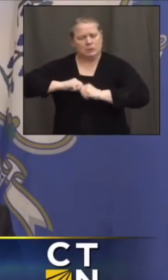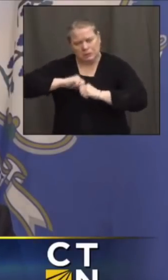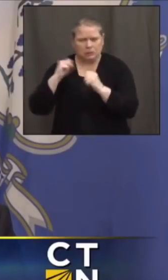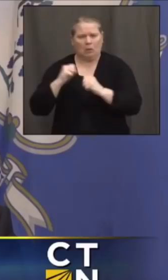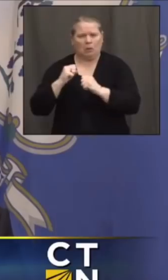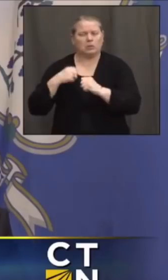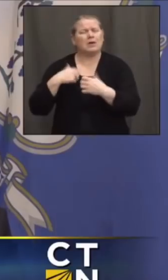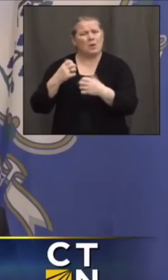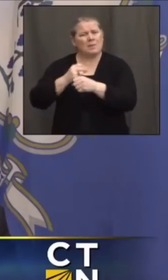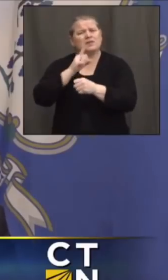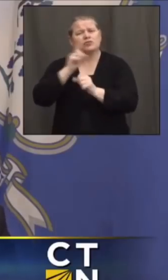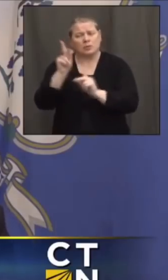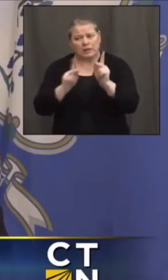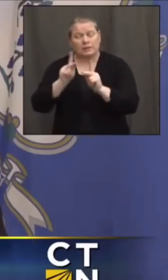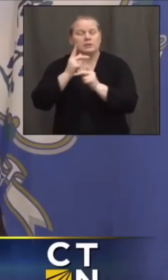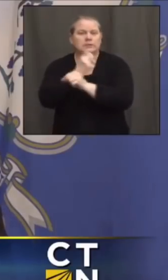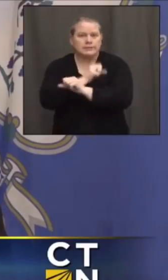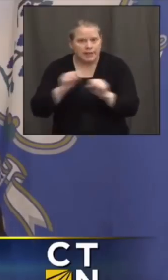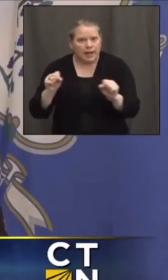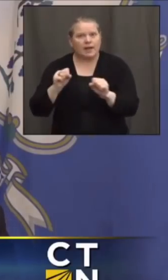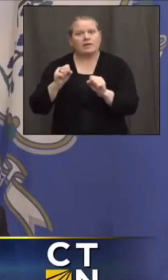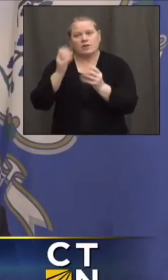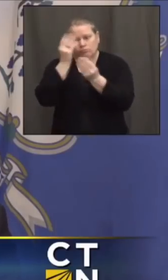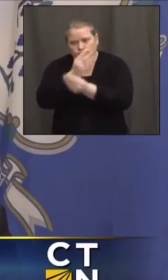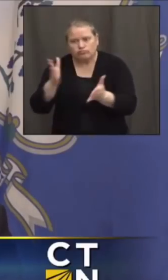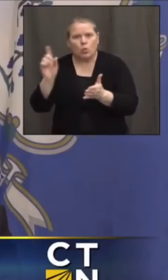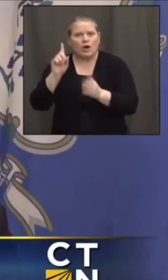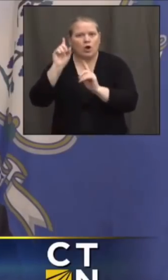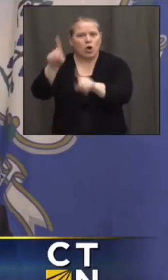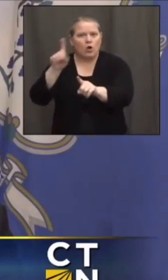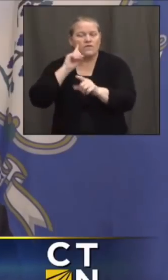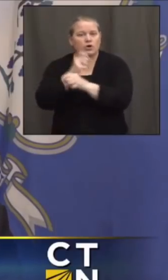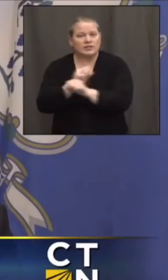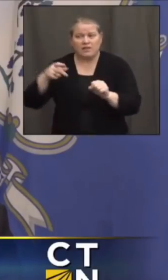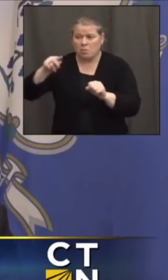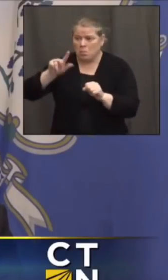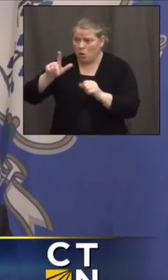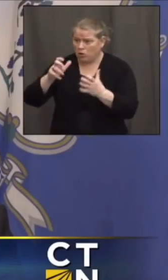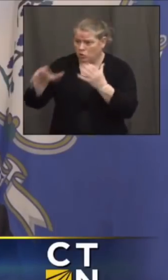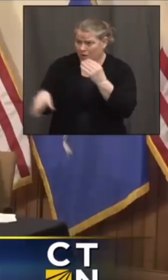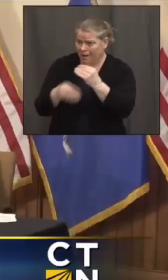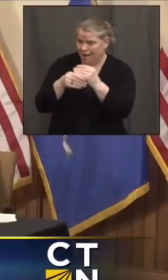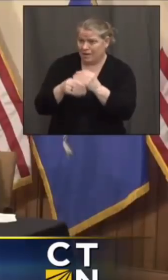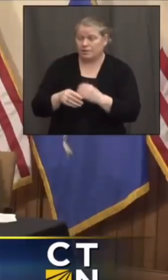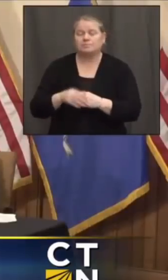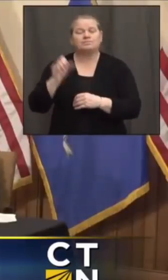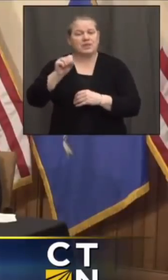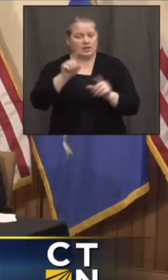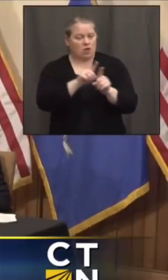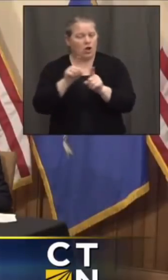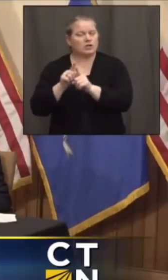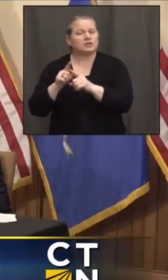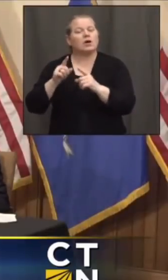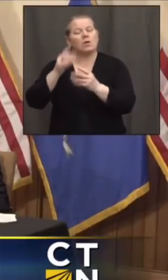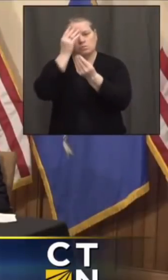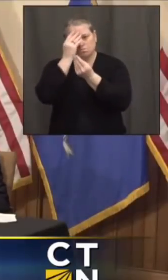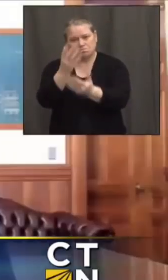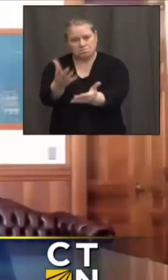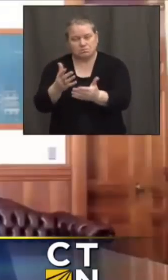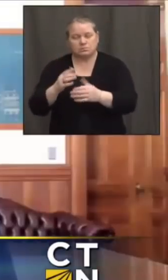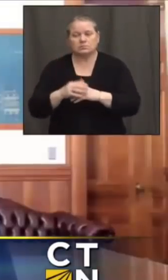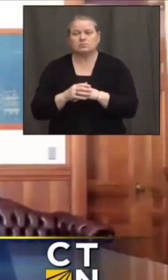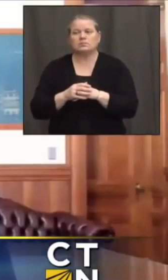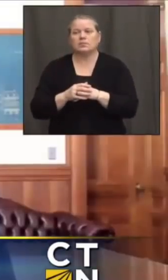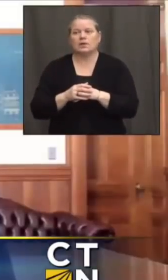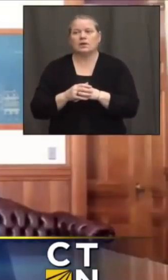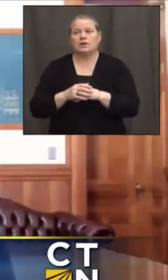is safe and get them so they know where they can go and be safe. Paul, anything else on that? Yeah, Governor, I'll also add that allows us